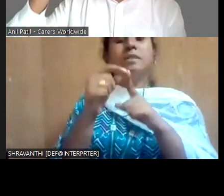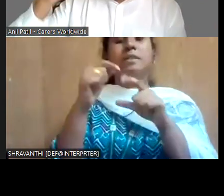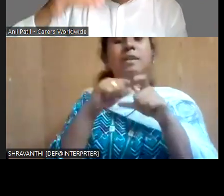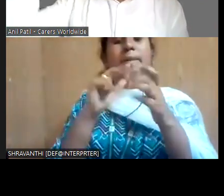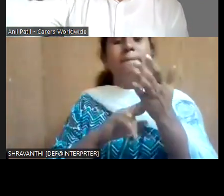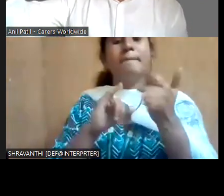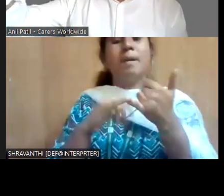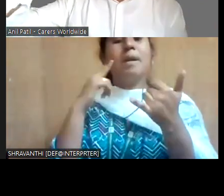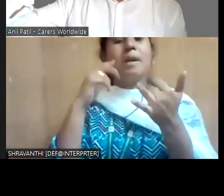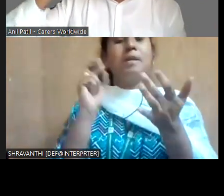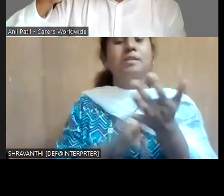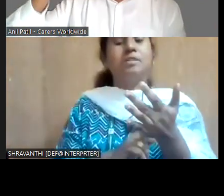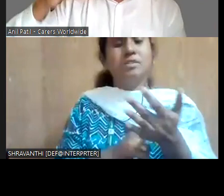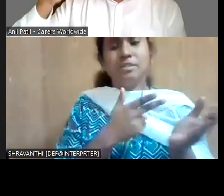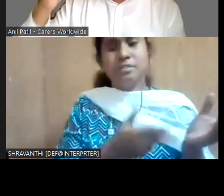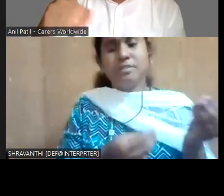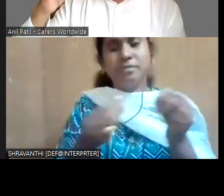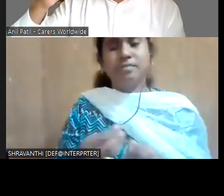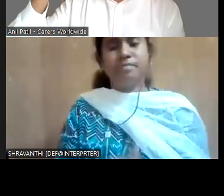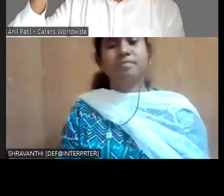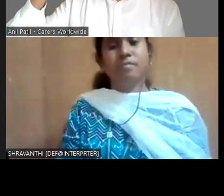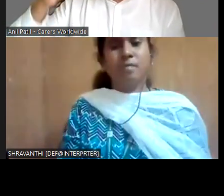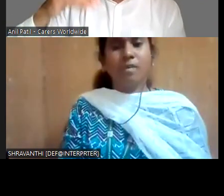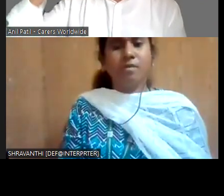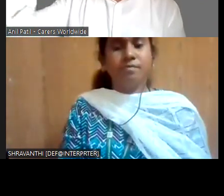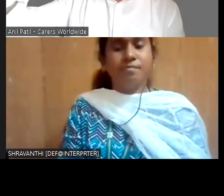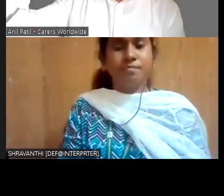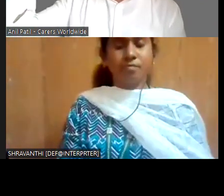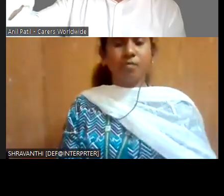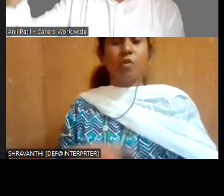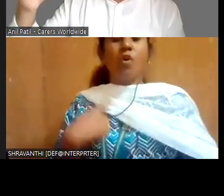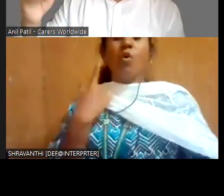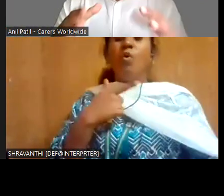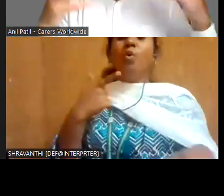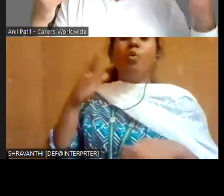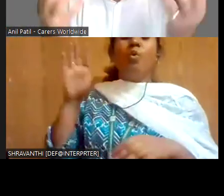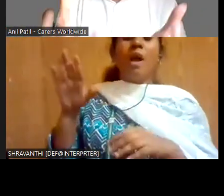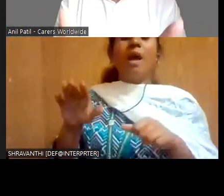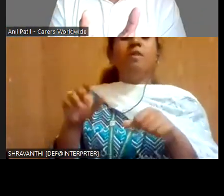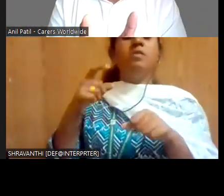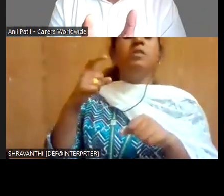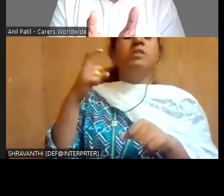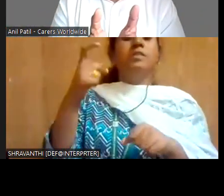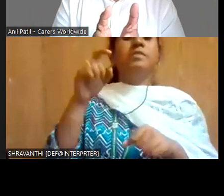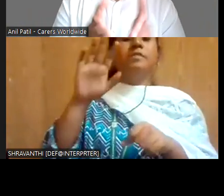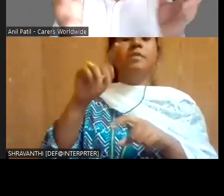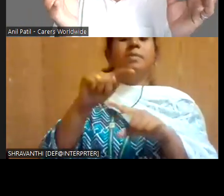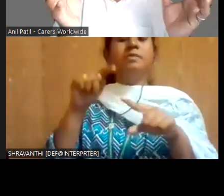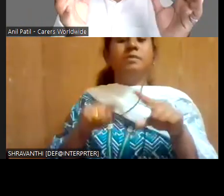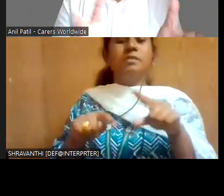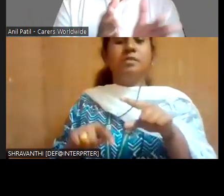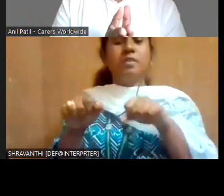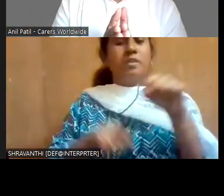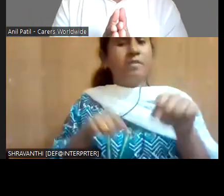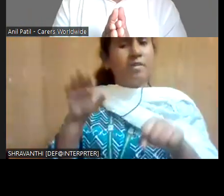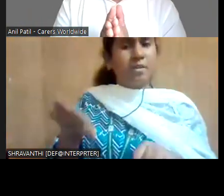caregivers, but high dependency care, those who have the certificate of 75% and above. But at least that is a beginning. So now